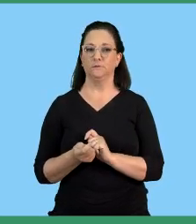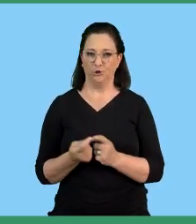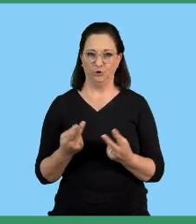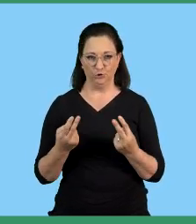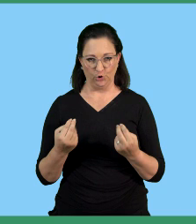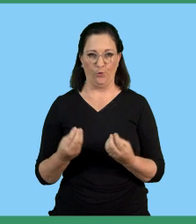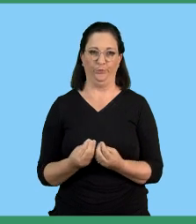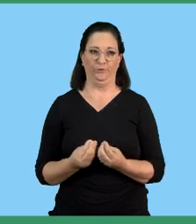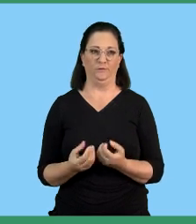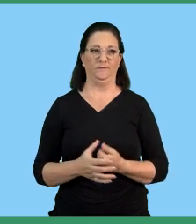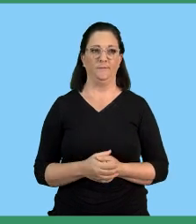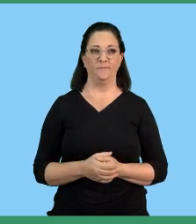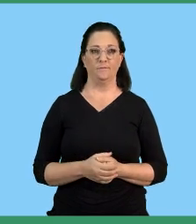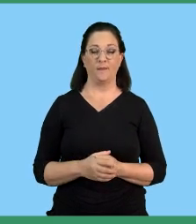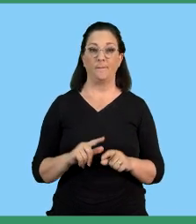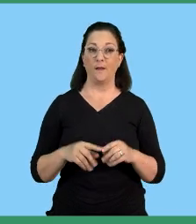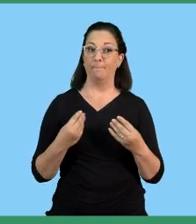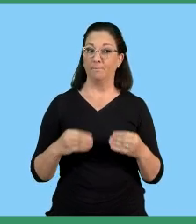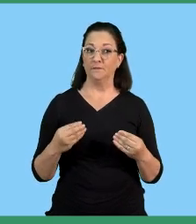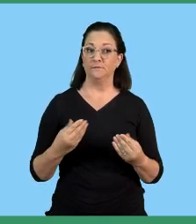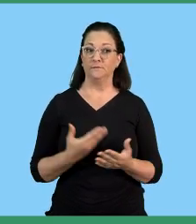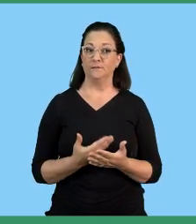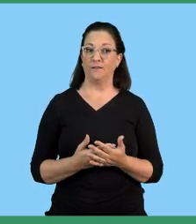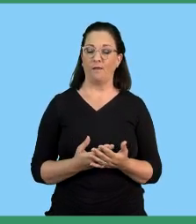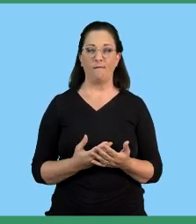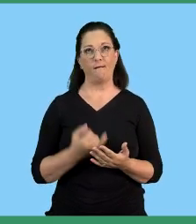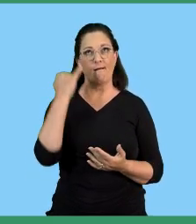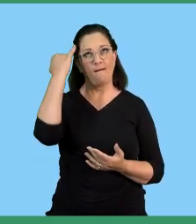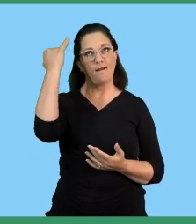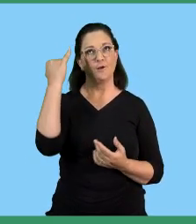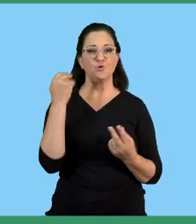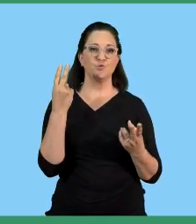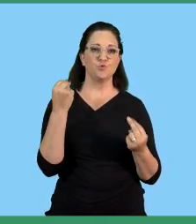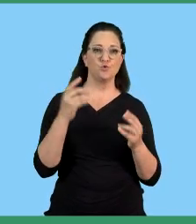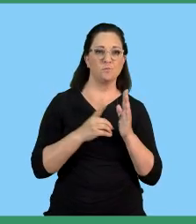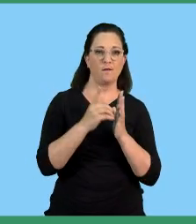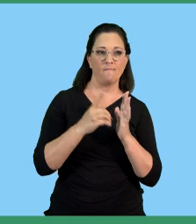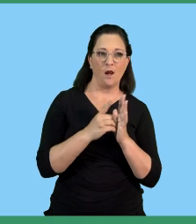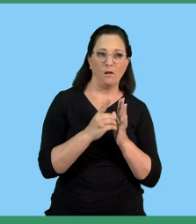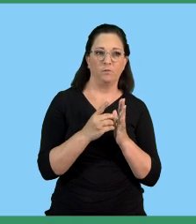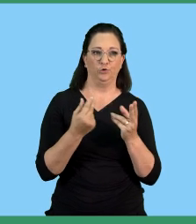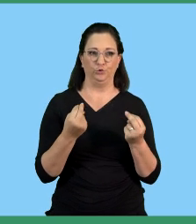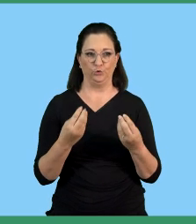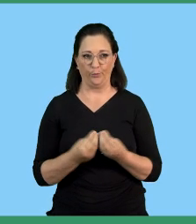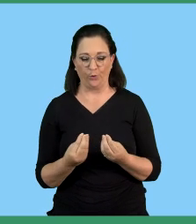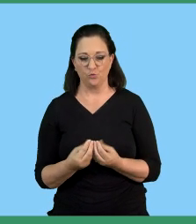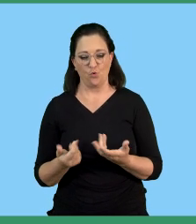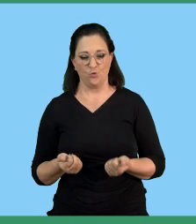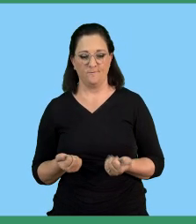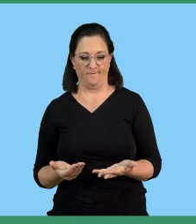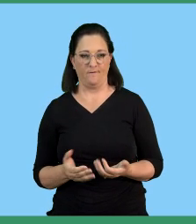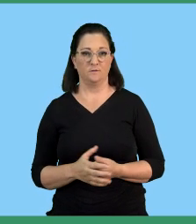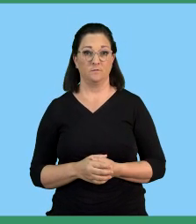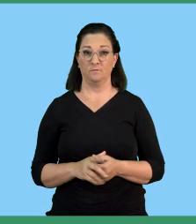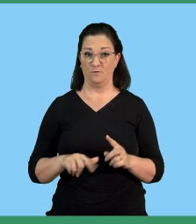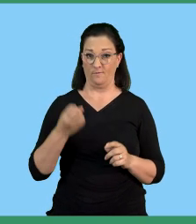new product. The business generates new ideas and develops a new product or